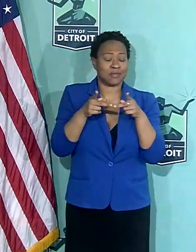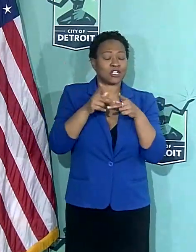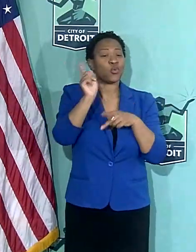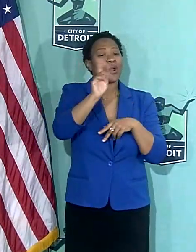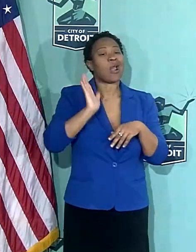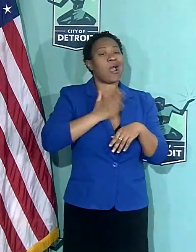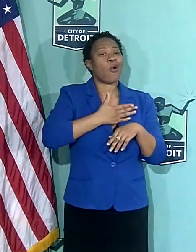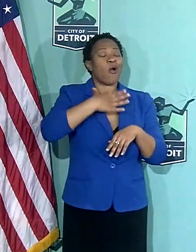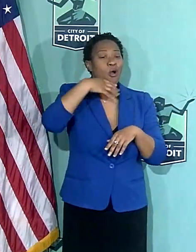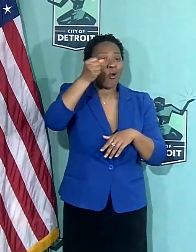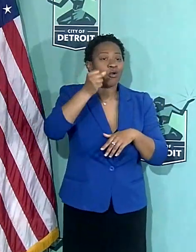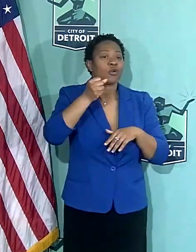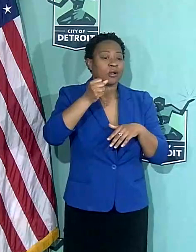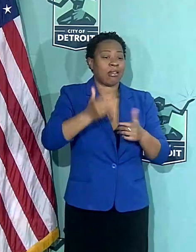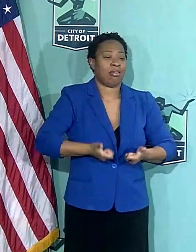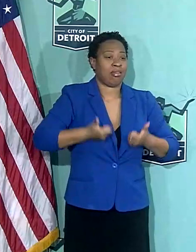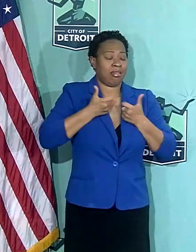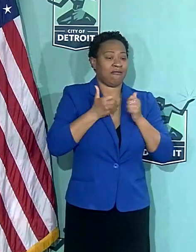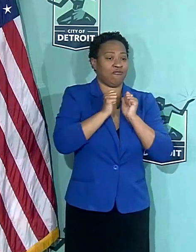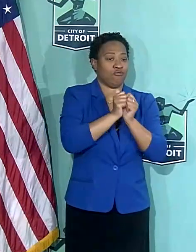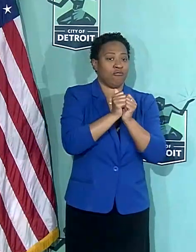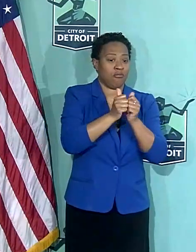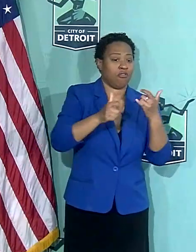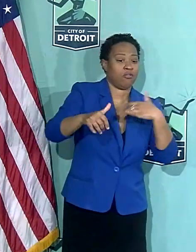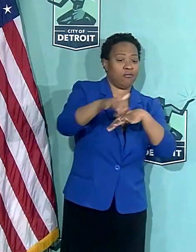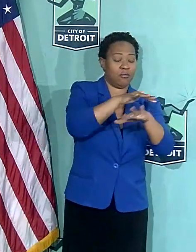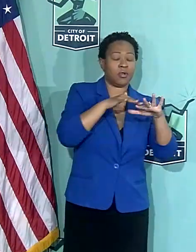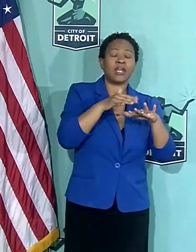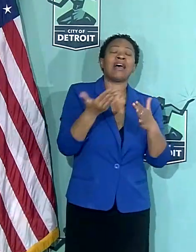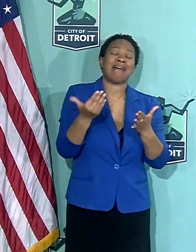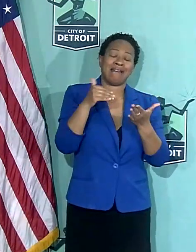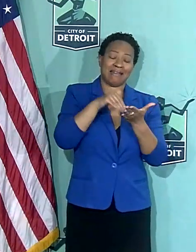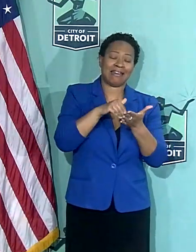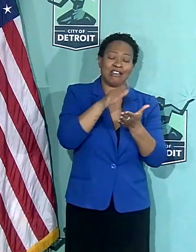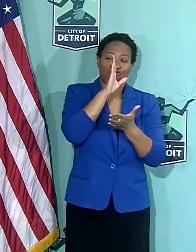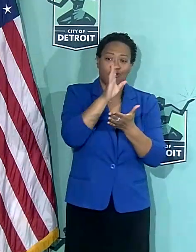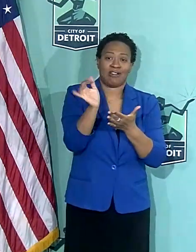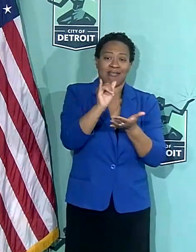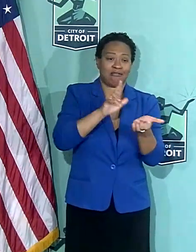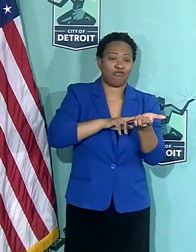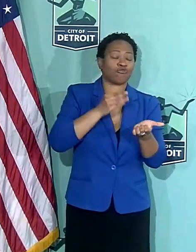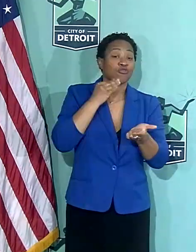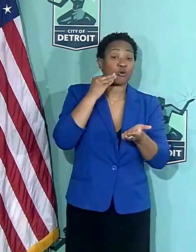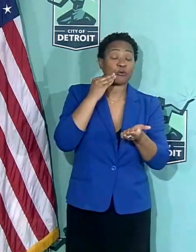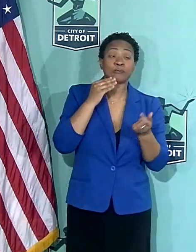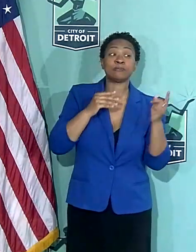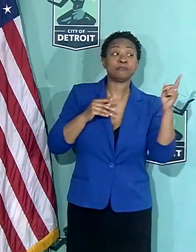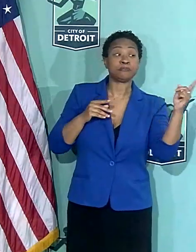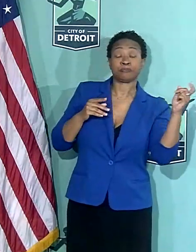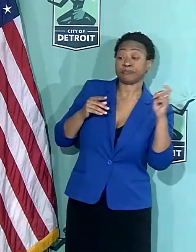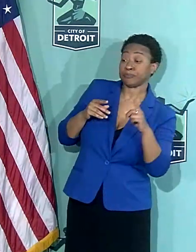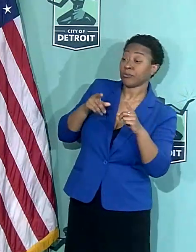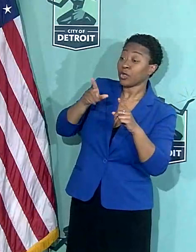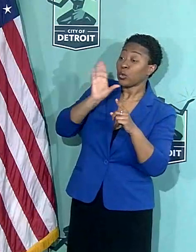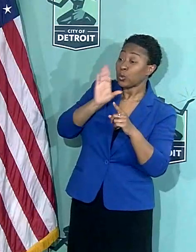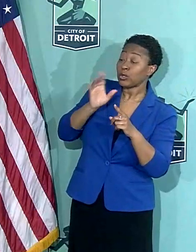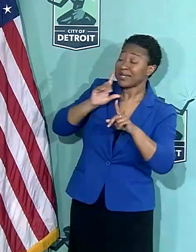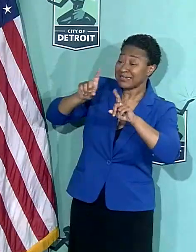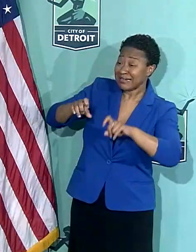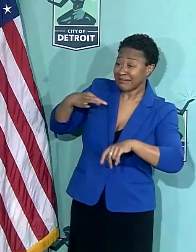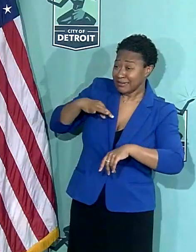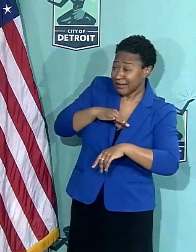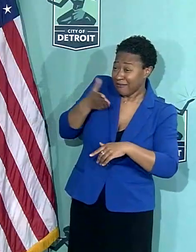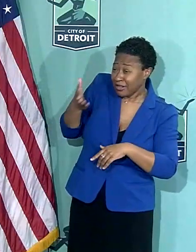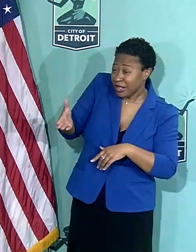clustered, we're going to go in more and more directly as we did in the nursing homes. Okay, and Ms. Fair, will you also be testing staff members there as well, or is